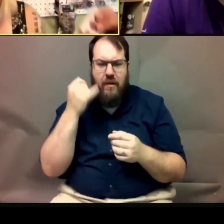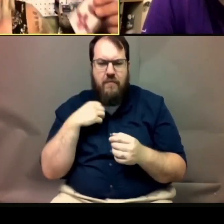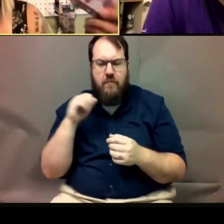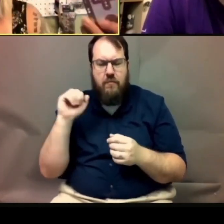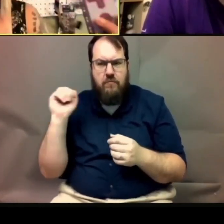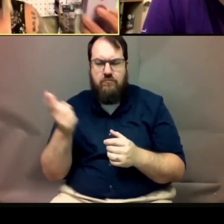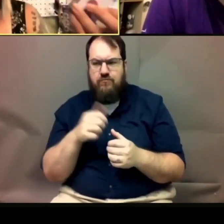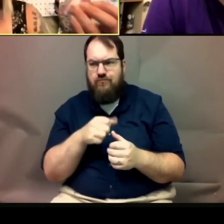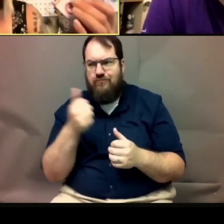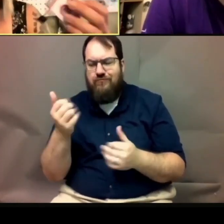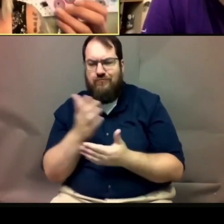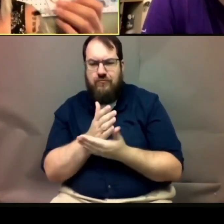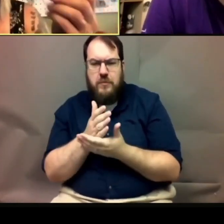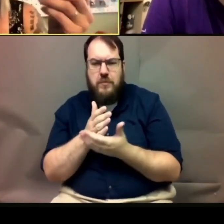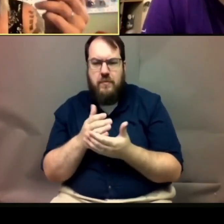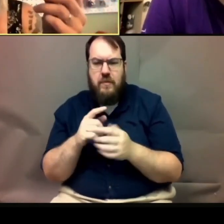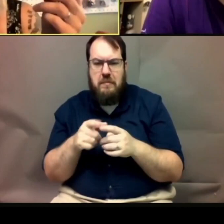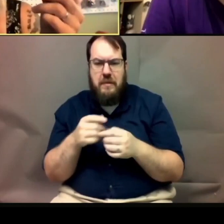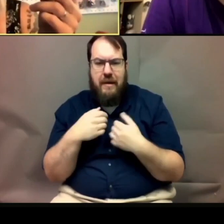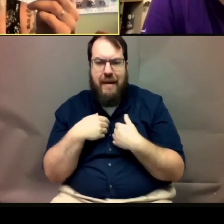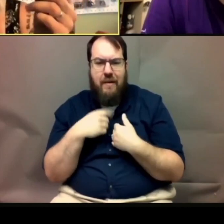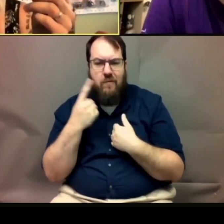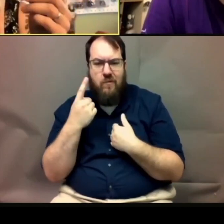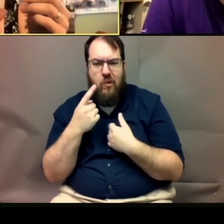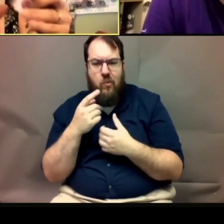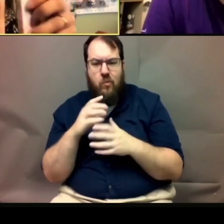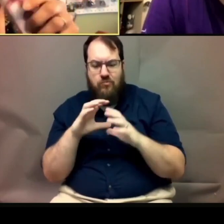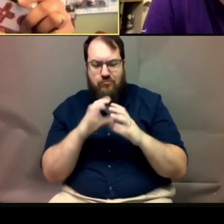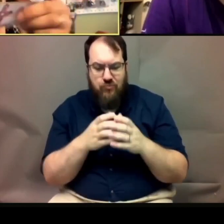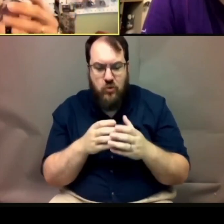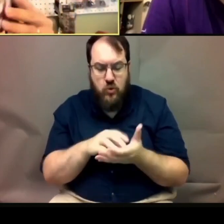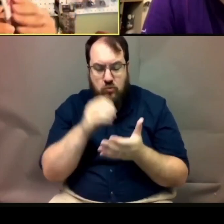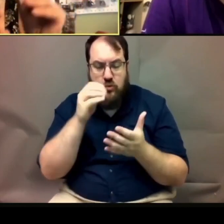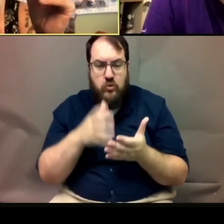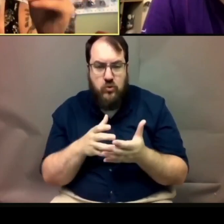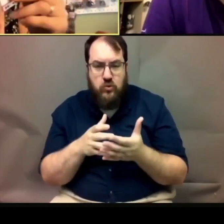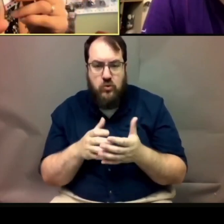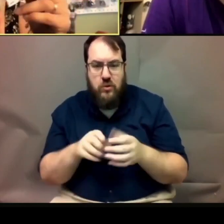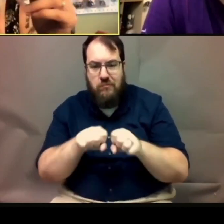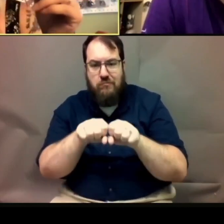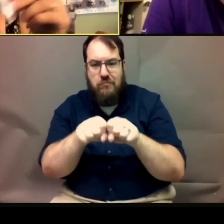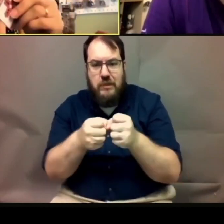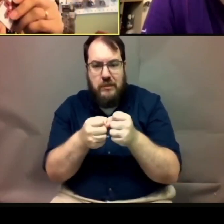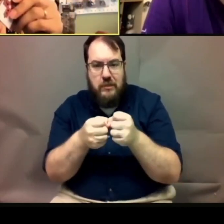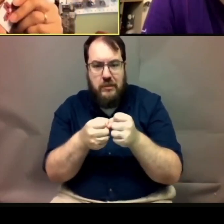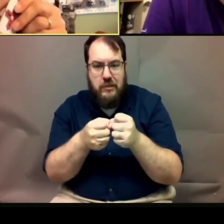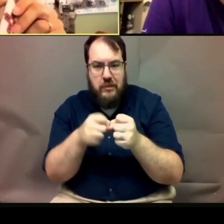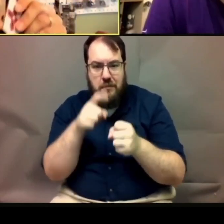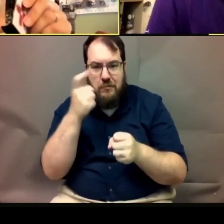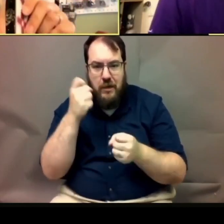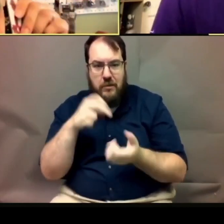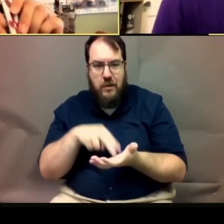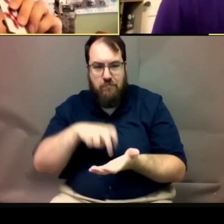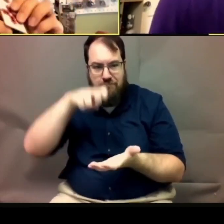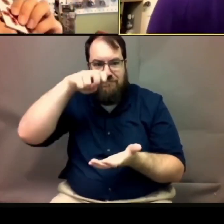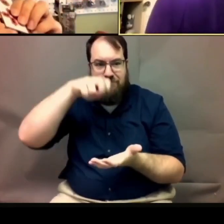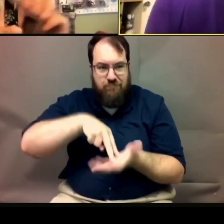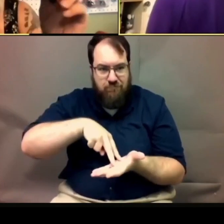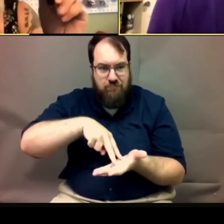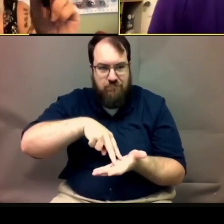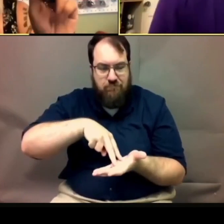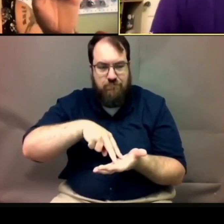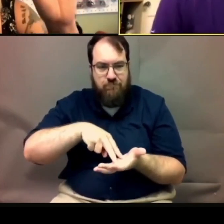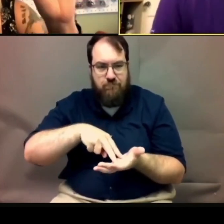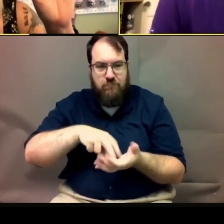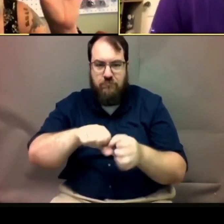usually I actually had one pair of students break this, and it was because they jumped on it. So I